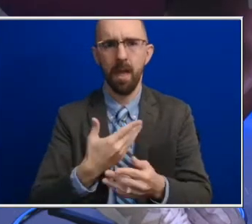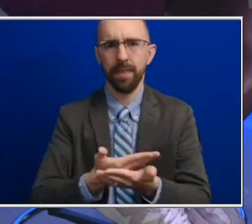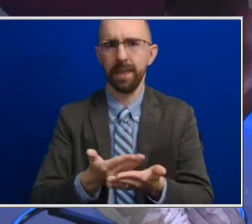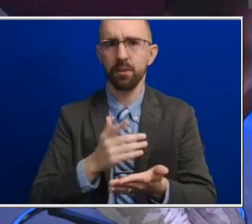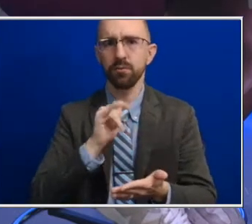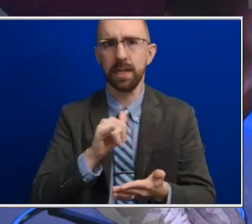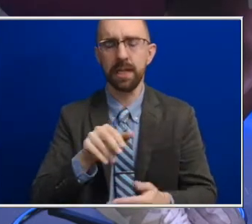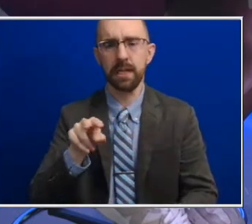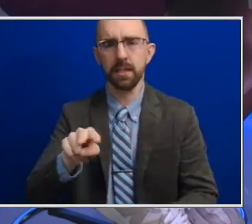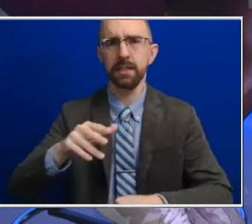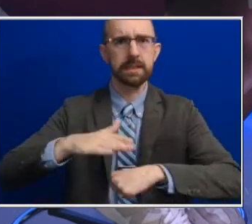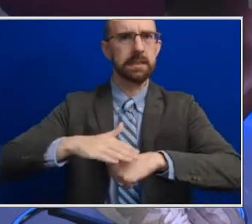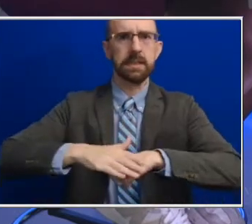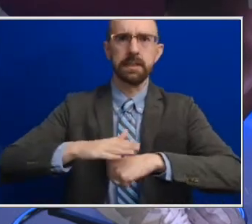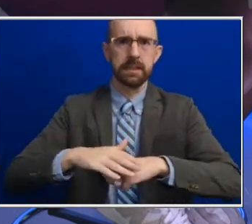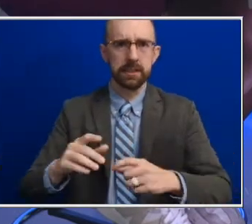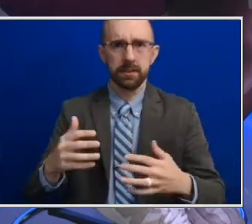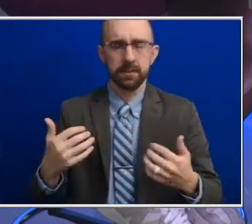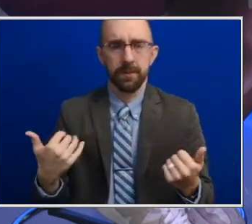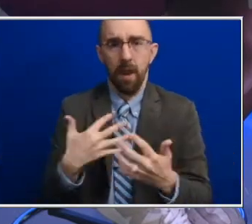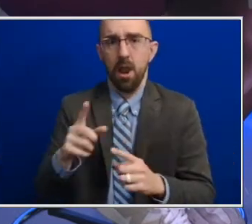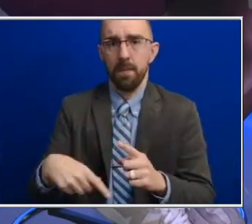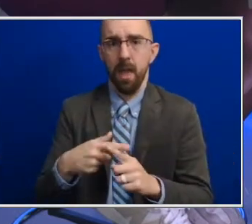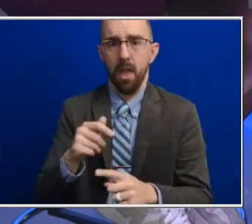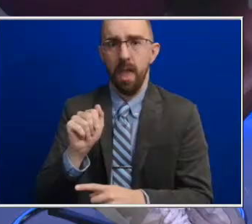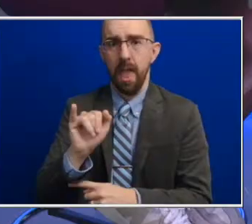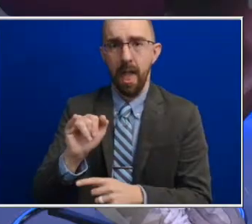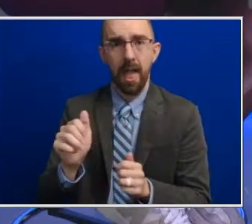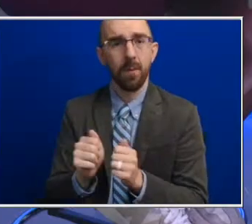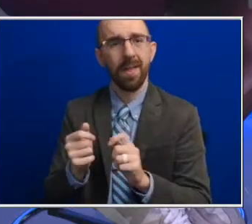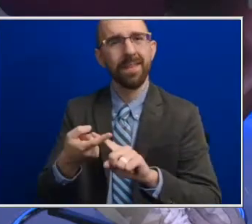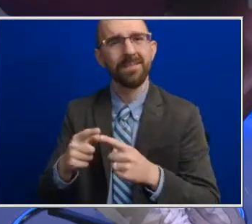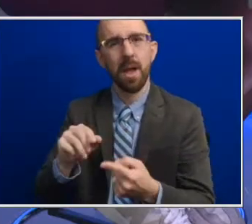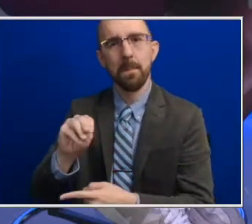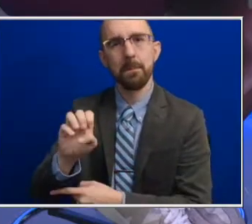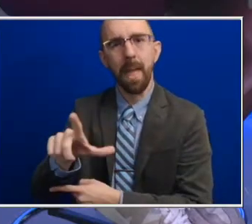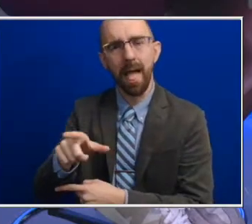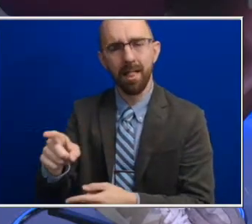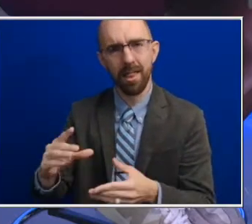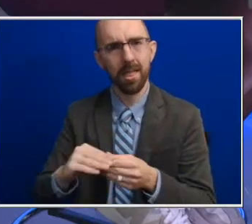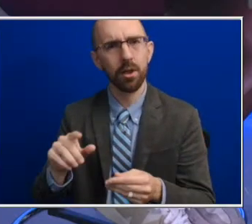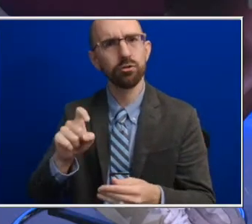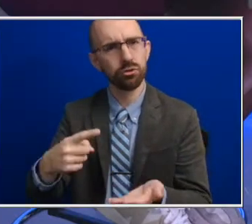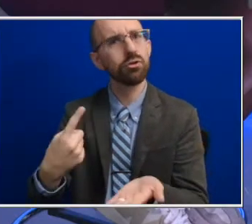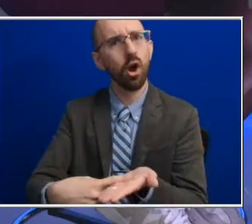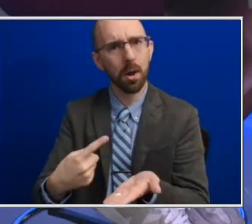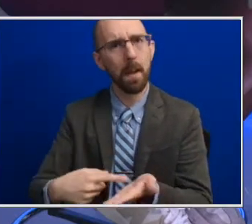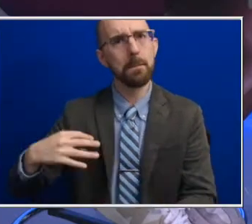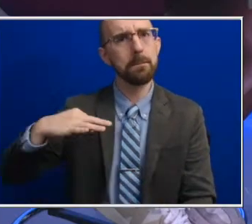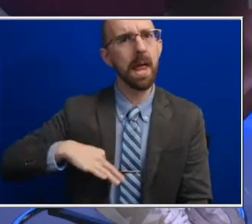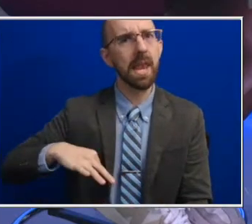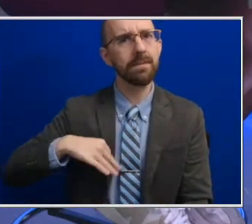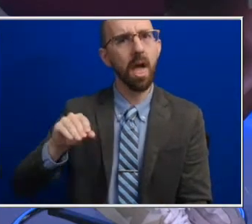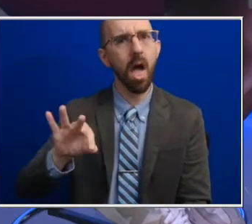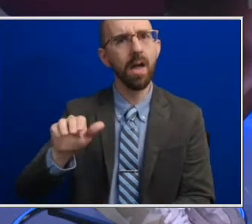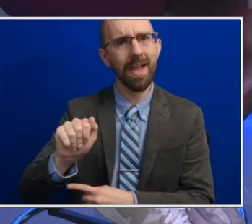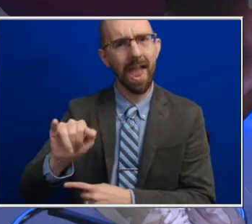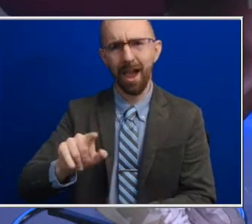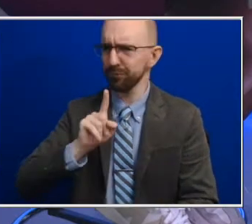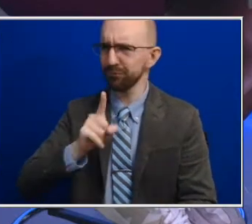about AI. When you asked your friend Mel, the first thing she said was, you should talk about the benefits of AI. Sure, I